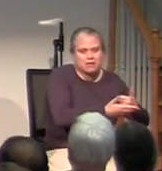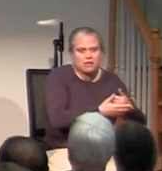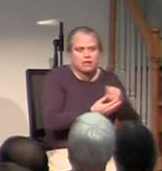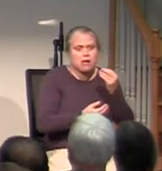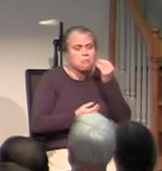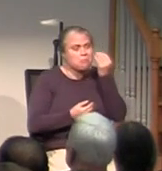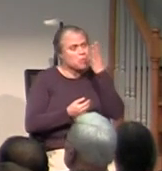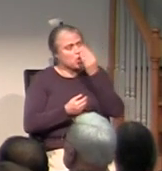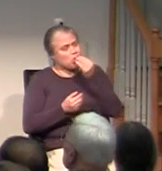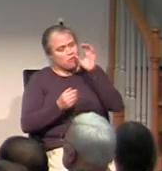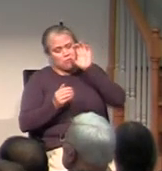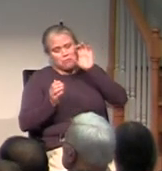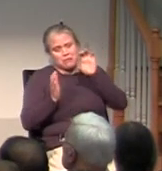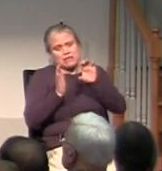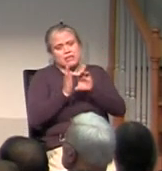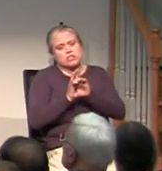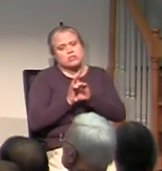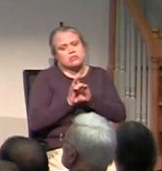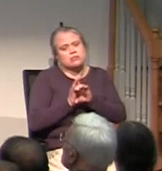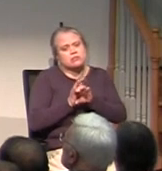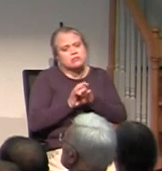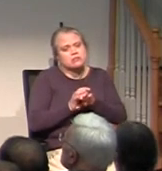picture.